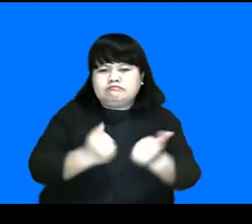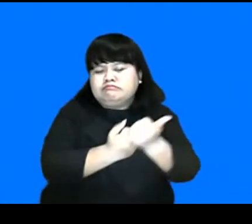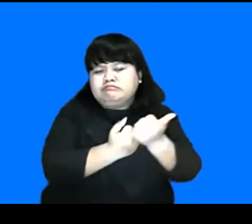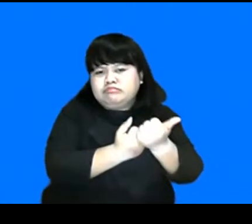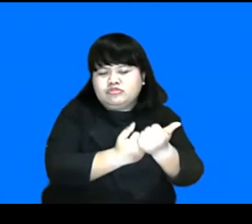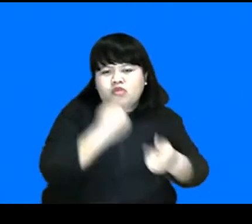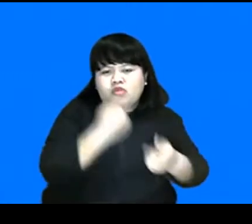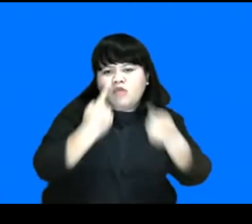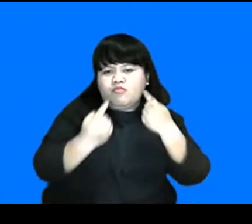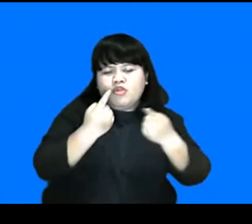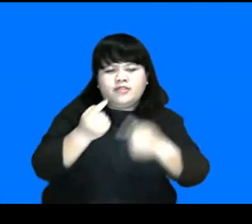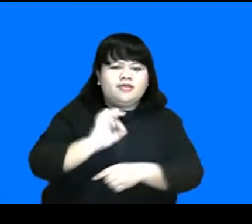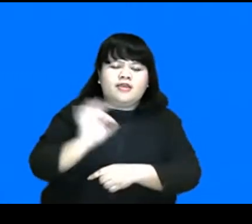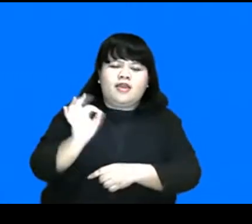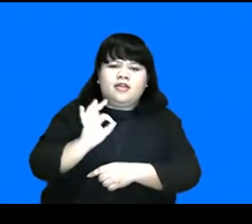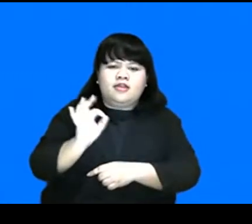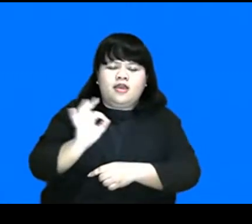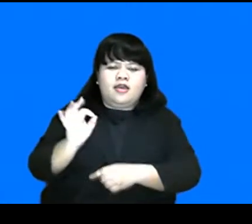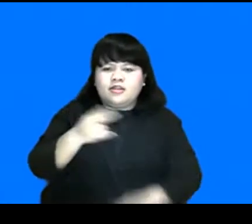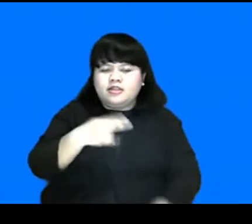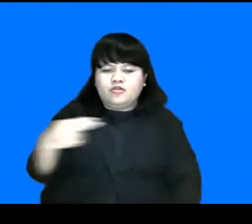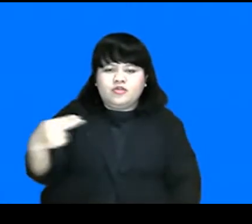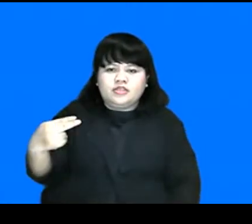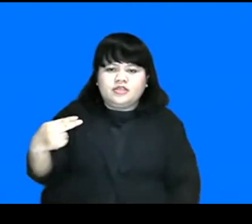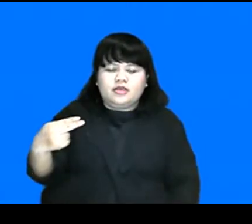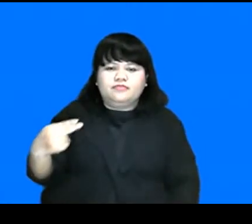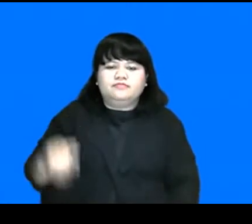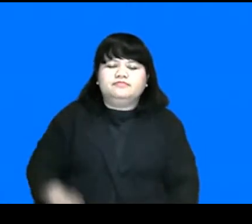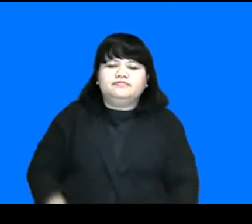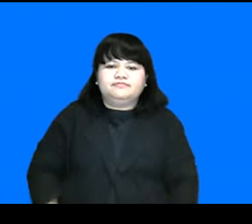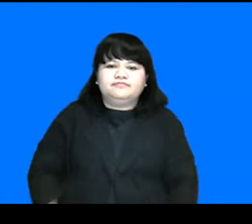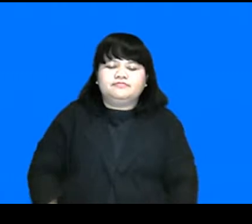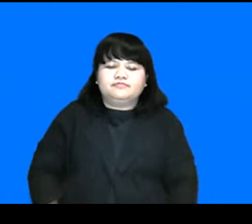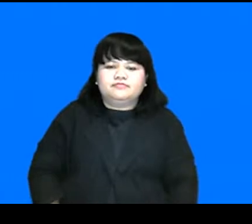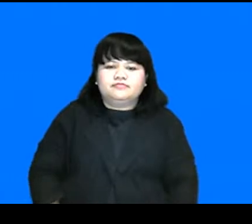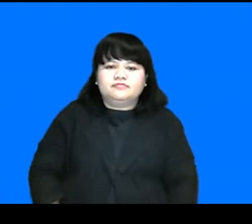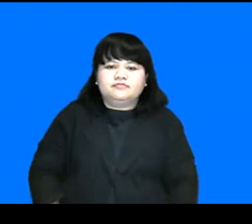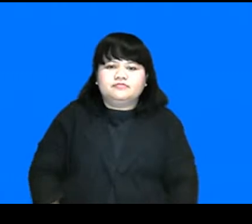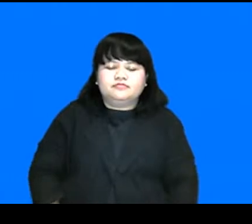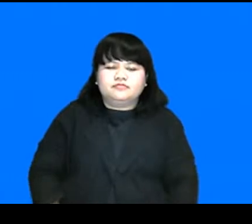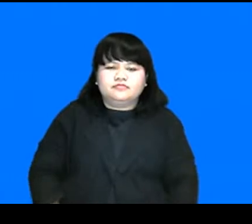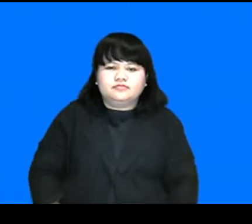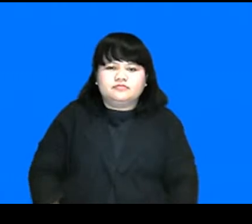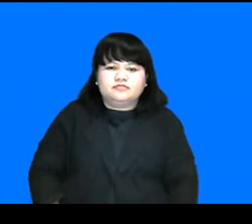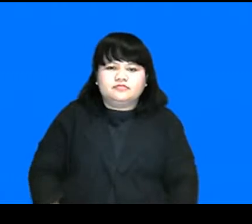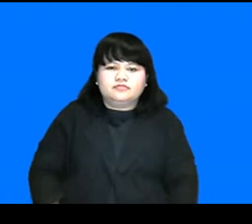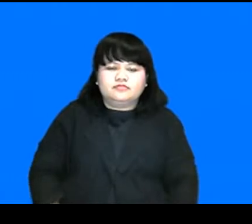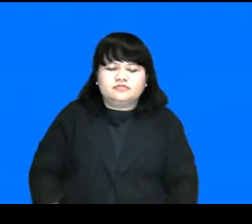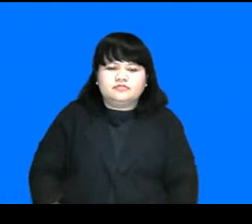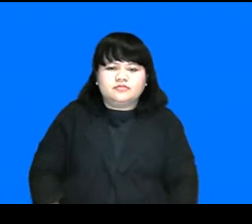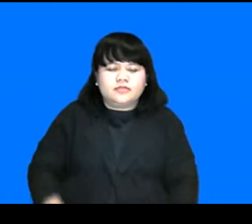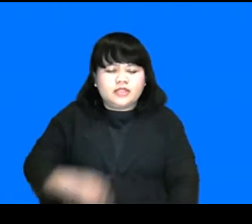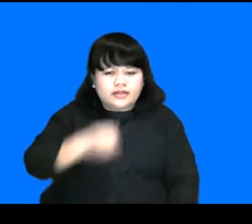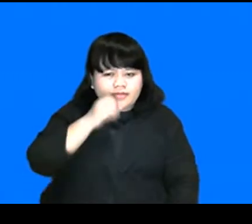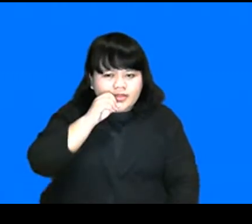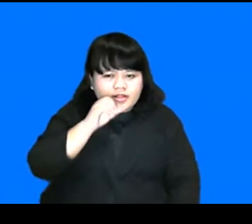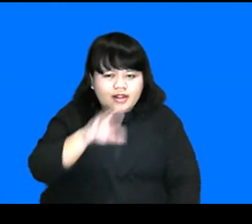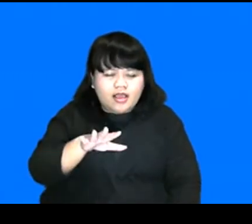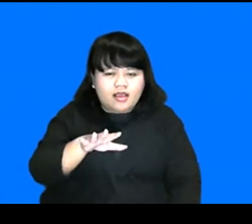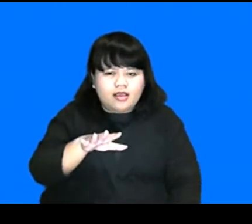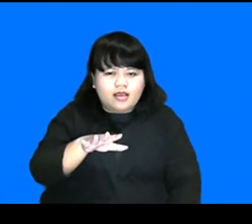fact, we presented to a very progressive senator, but she said that she's having difficult time,